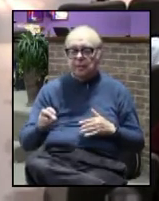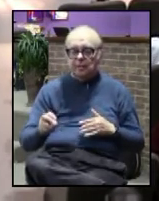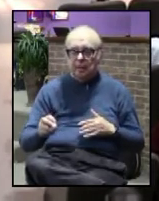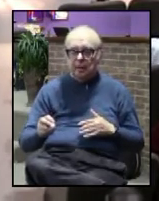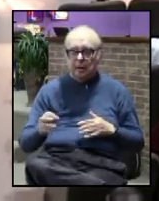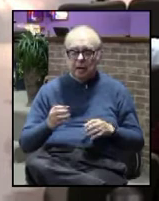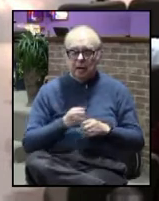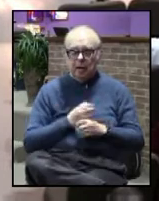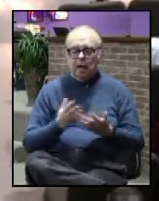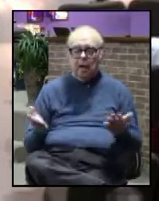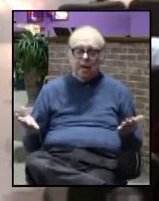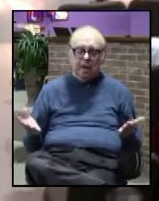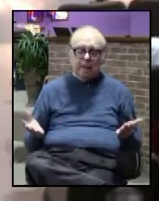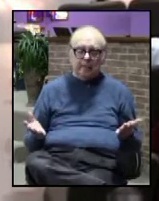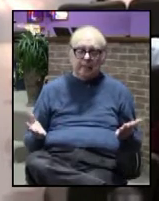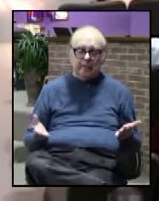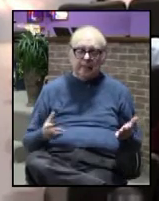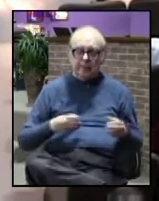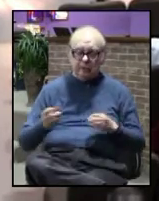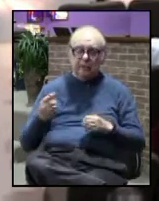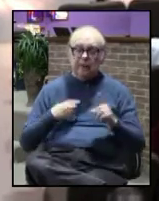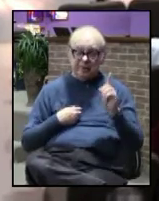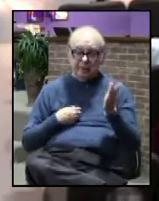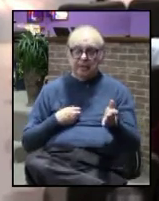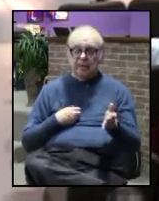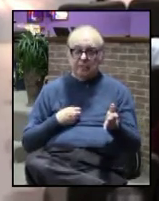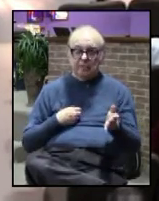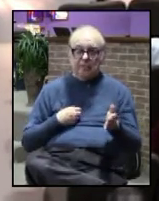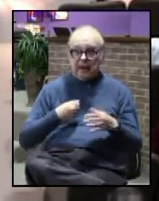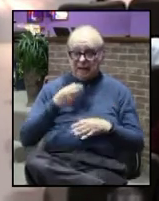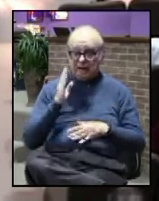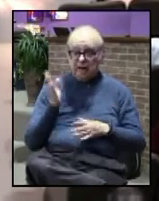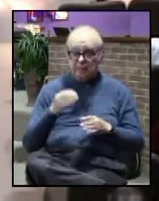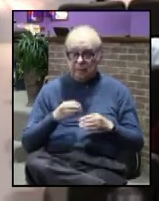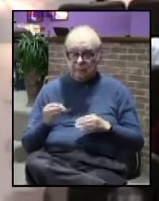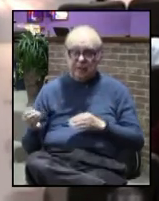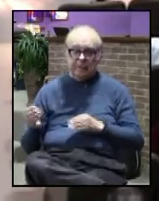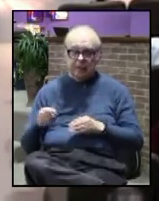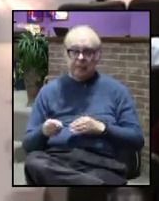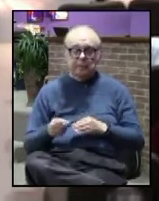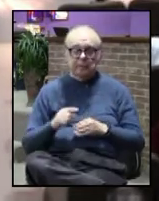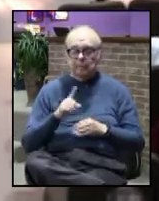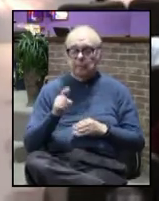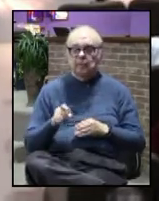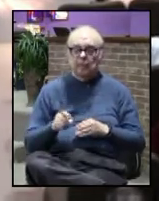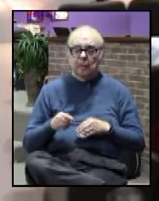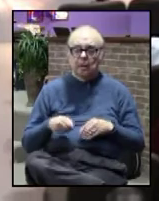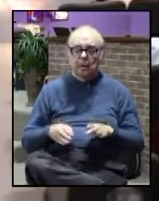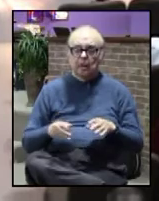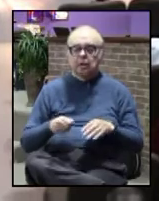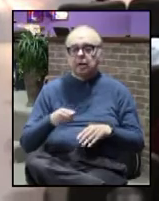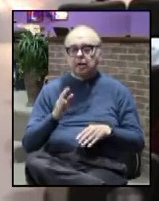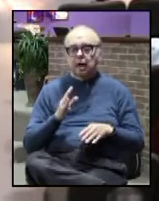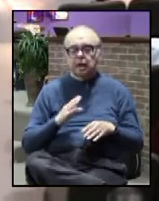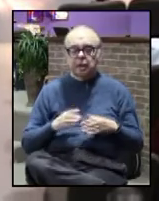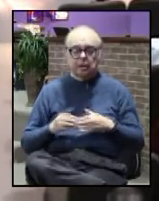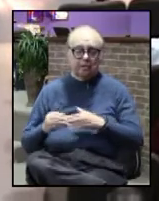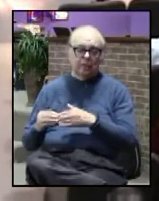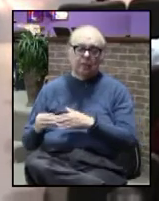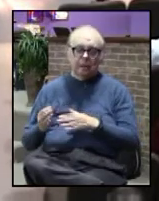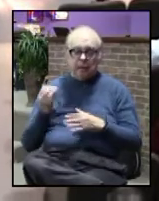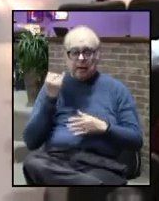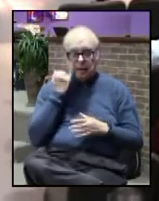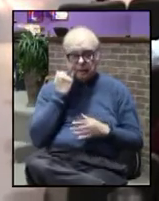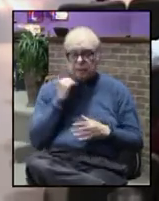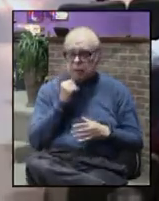I got somebody that's taking me there. He knows the path. My question to you is, are you letting him guide you? If you aren't,